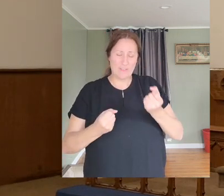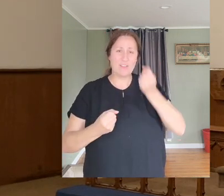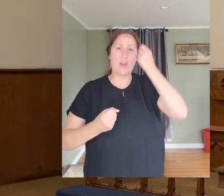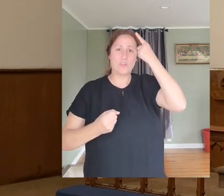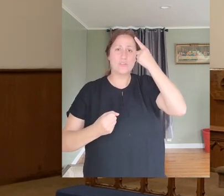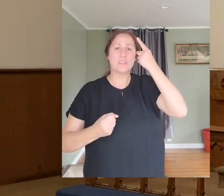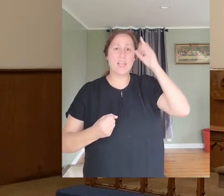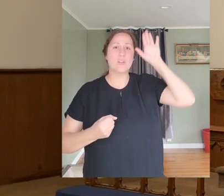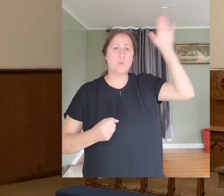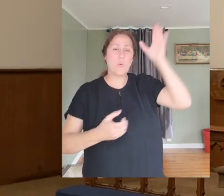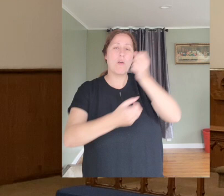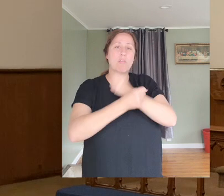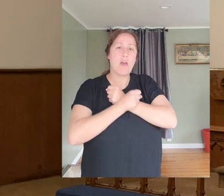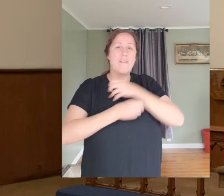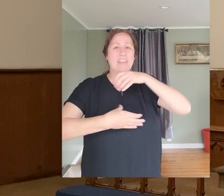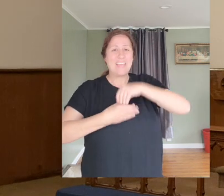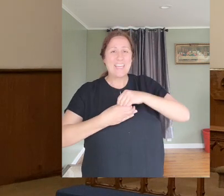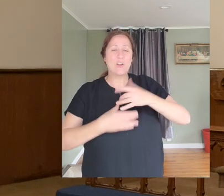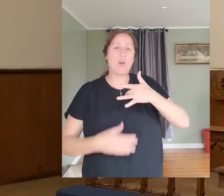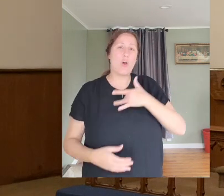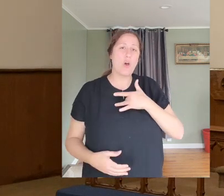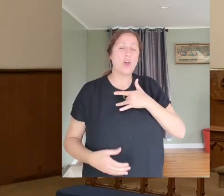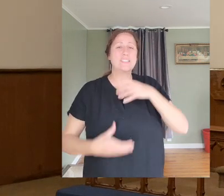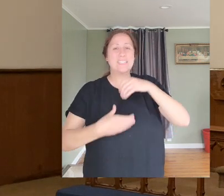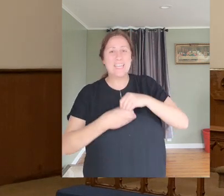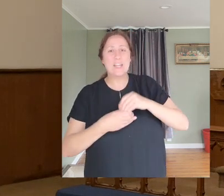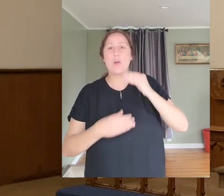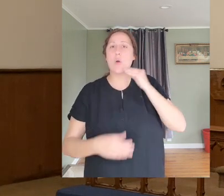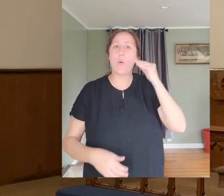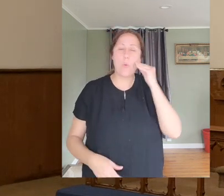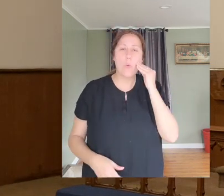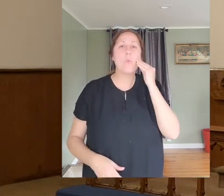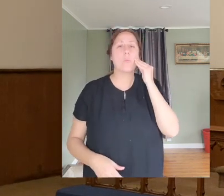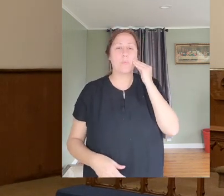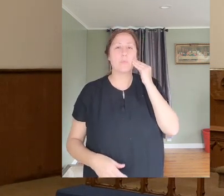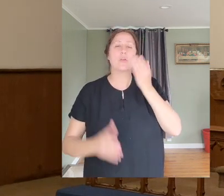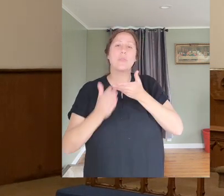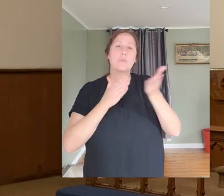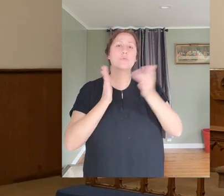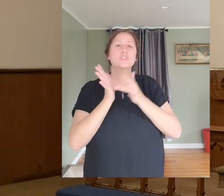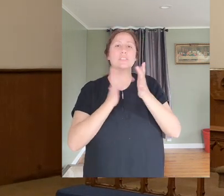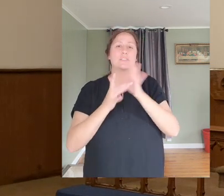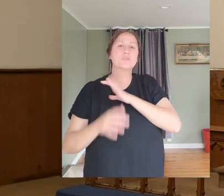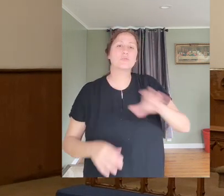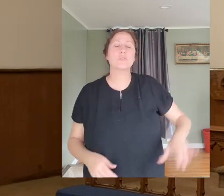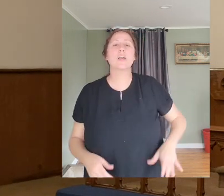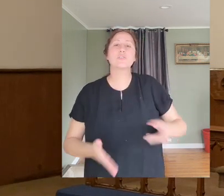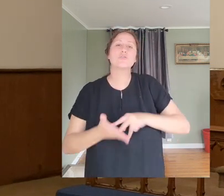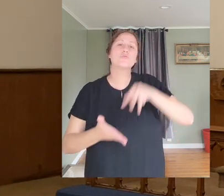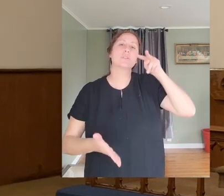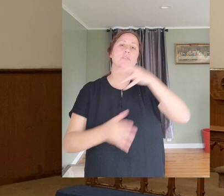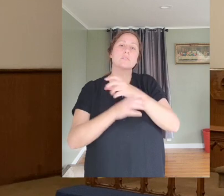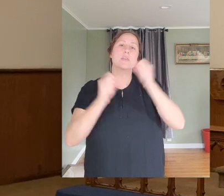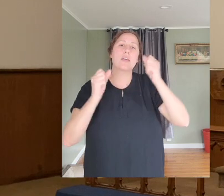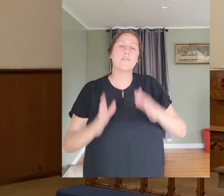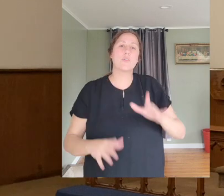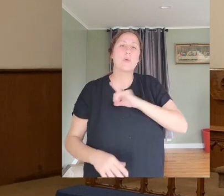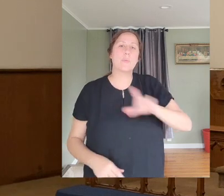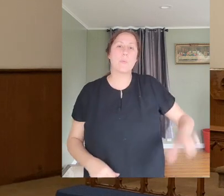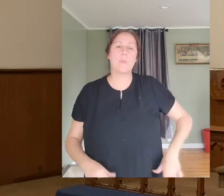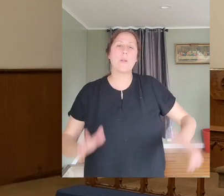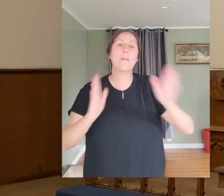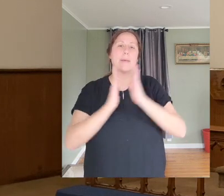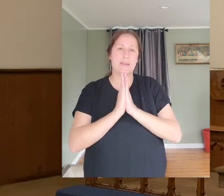hearts, in our homes. Through Jesus Christ, our risen Savior and Lord.